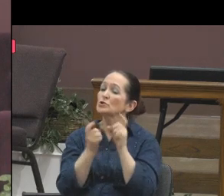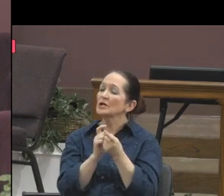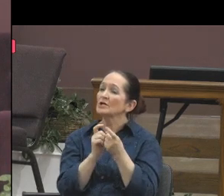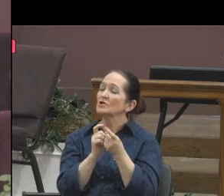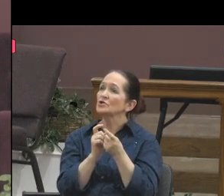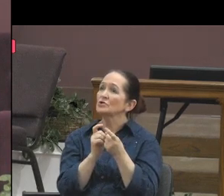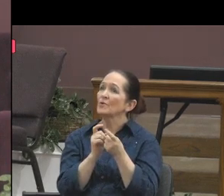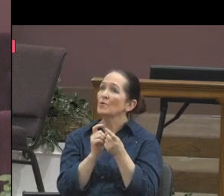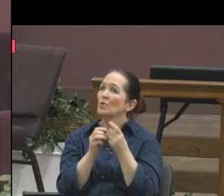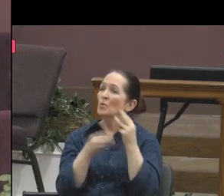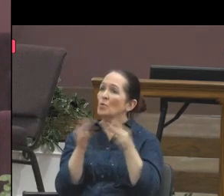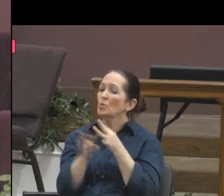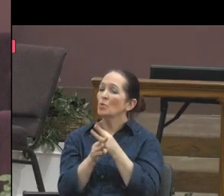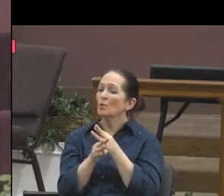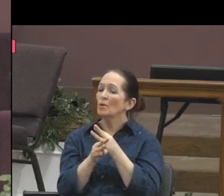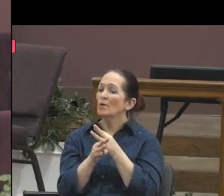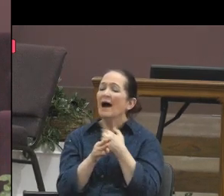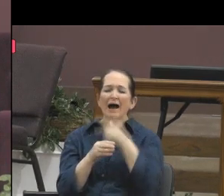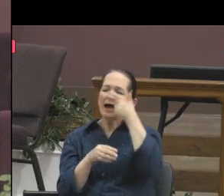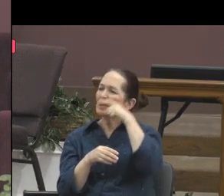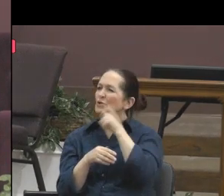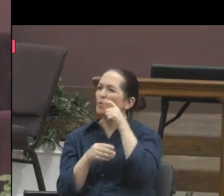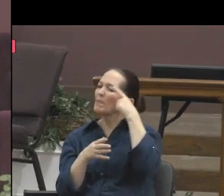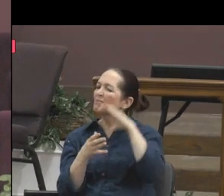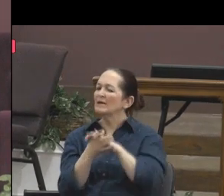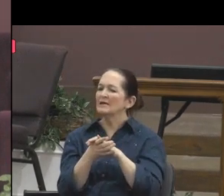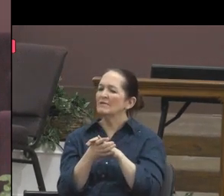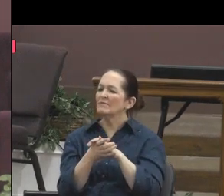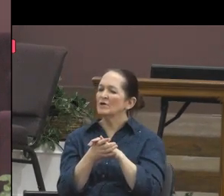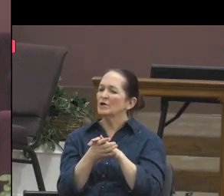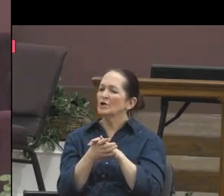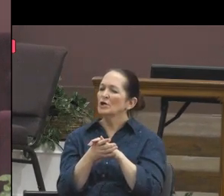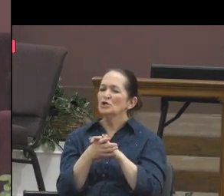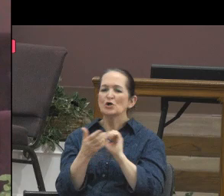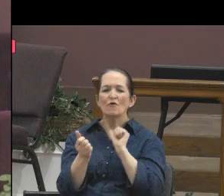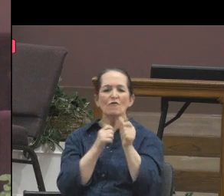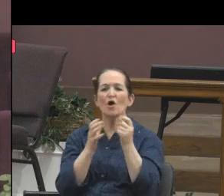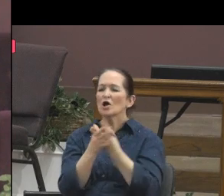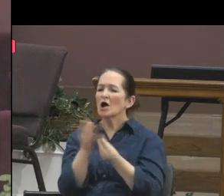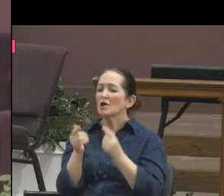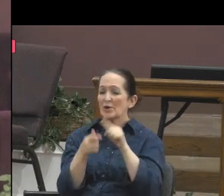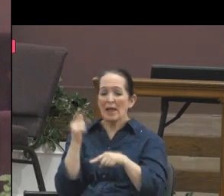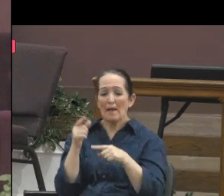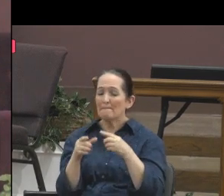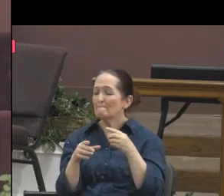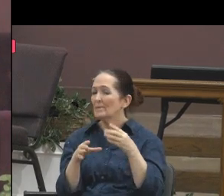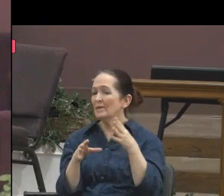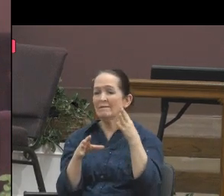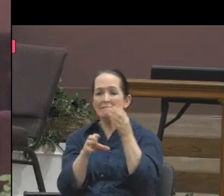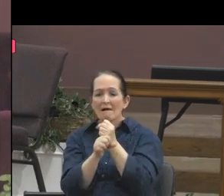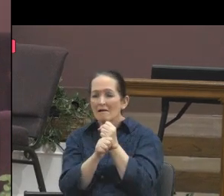so far gone that it can't be retrieved. But it's going to require us.